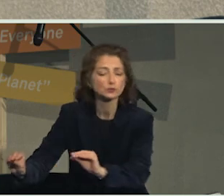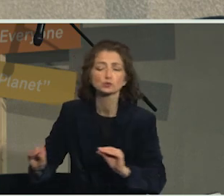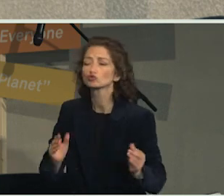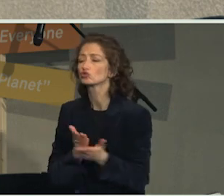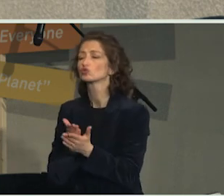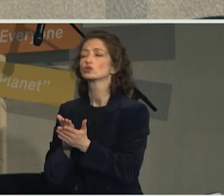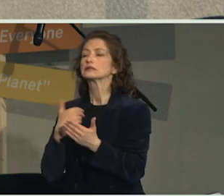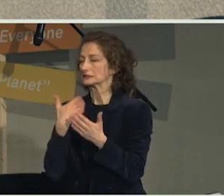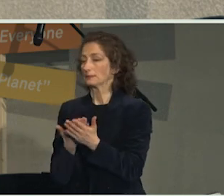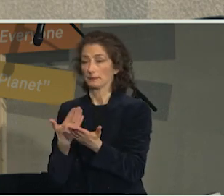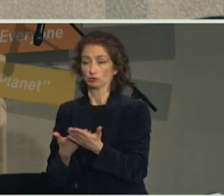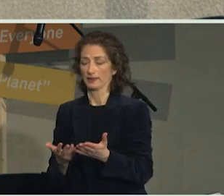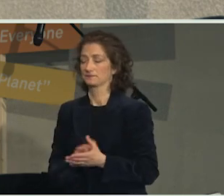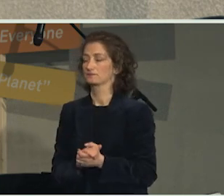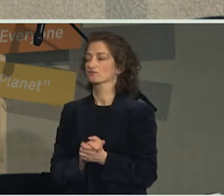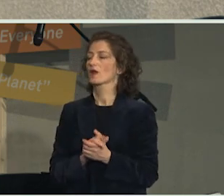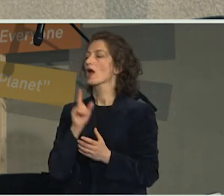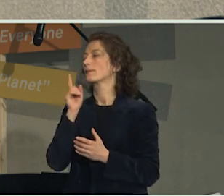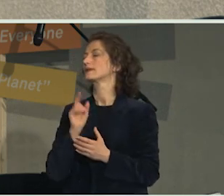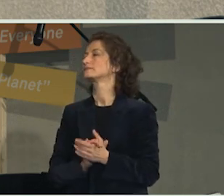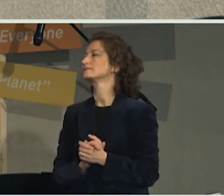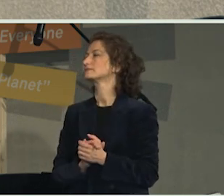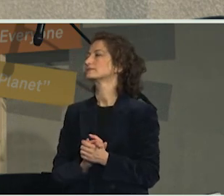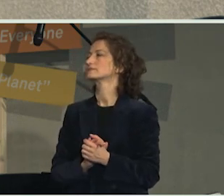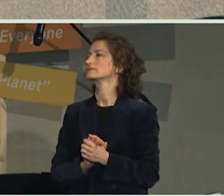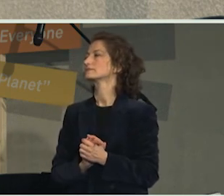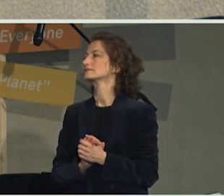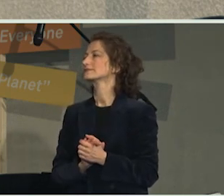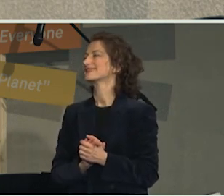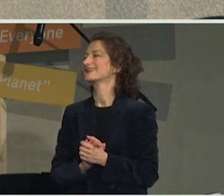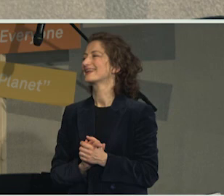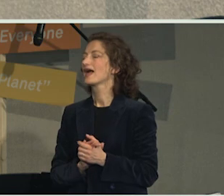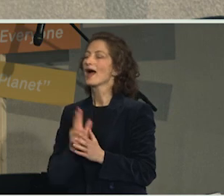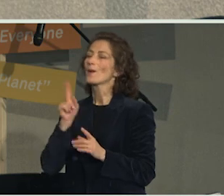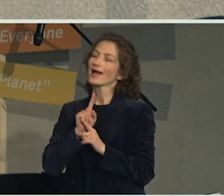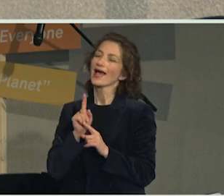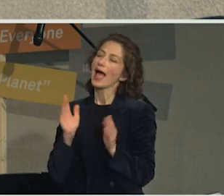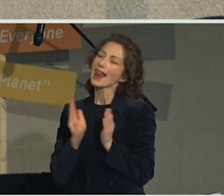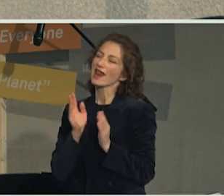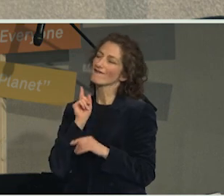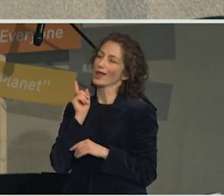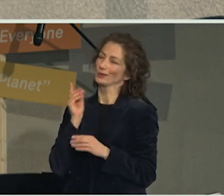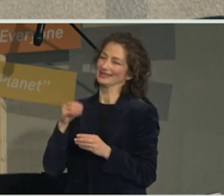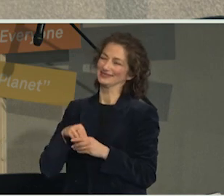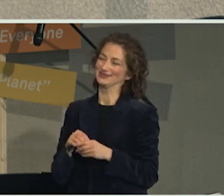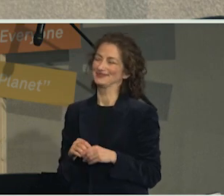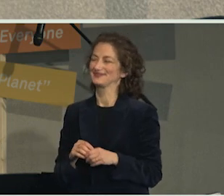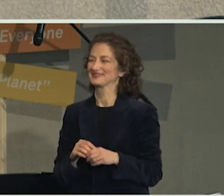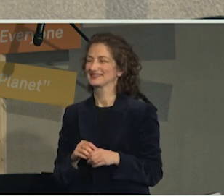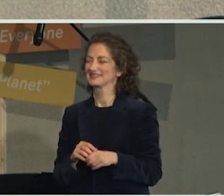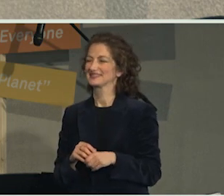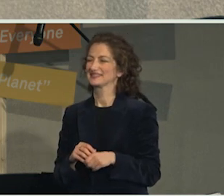I think I'll give you some examples, but I also just make a cautionary tale about just